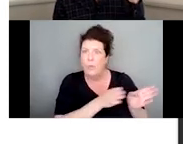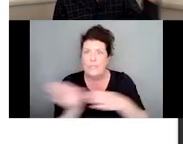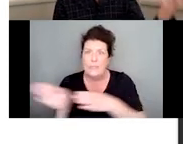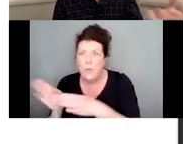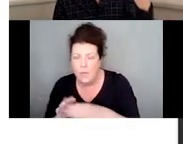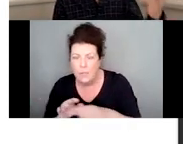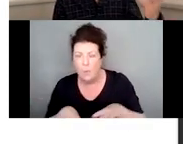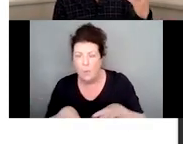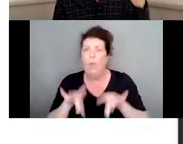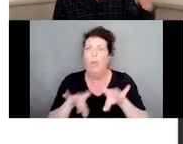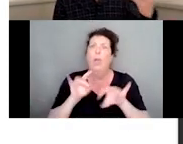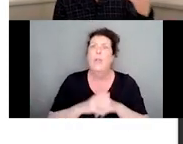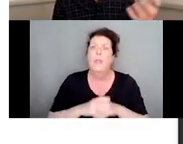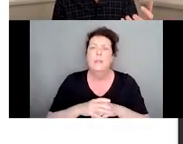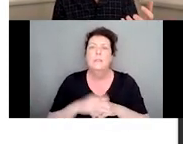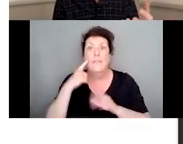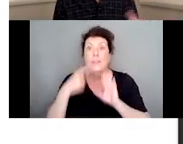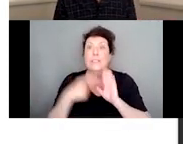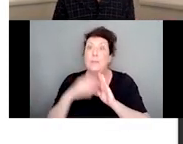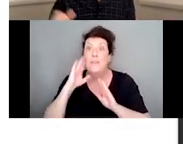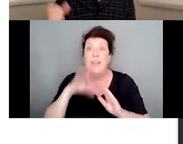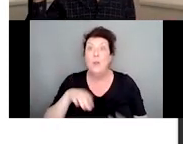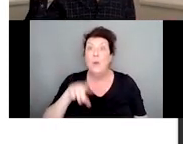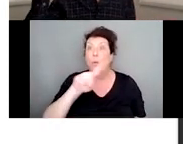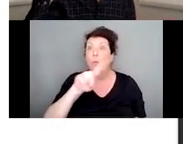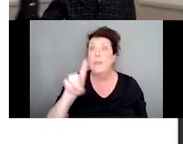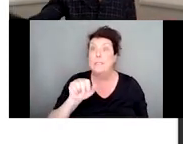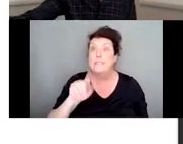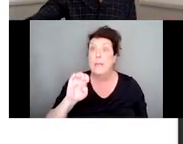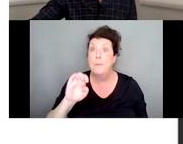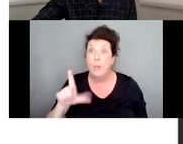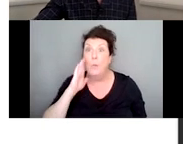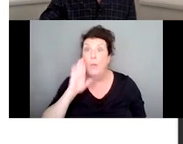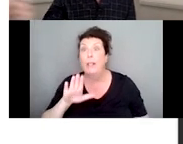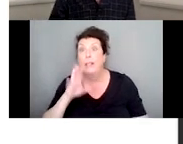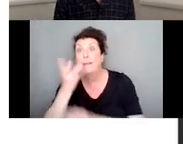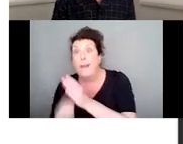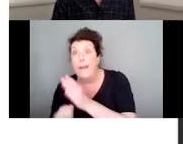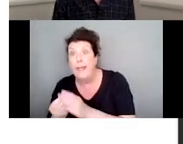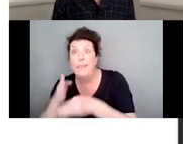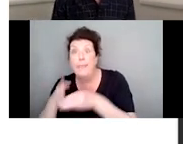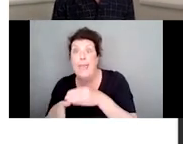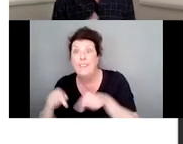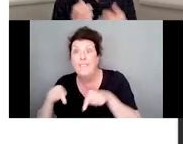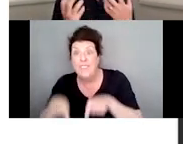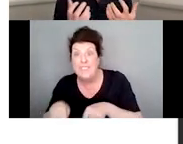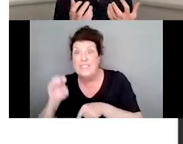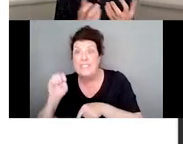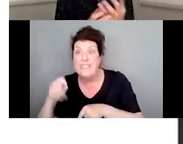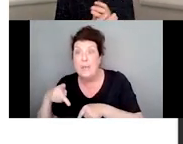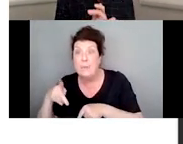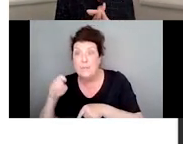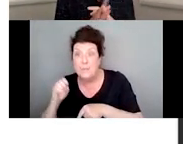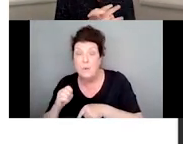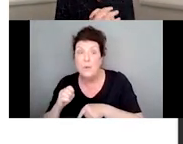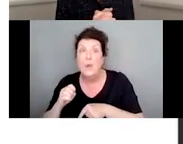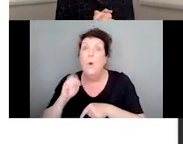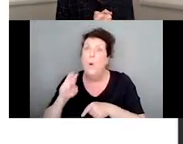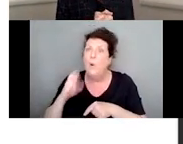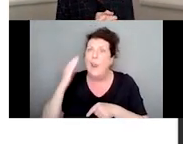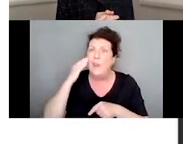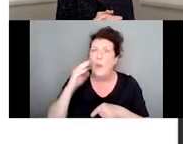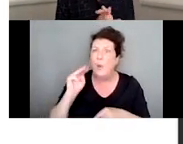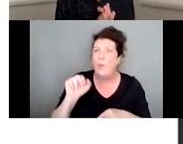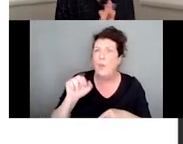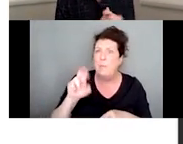I know Zabel's going to die at the end of this episode, right? I know mayor is going to do this at the end of the series. So I definitely have ideas, but I've never been